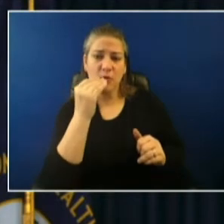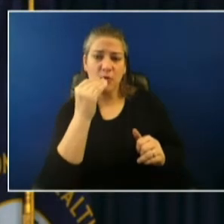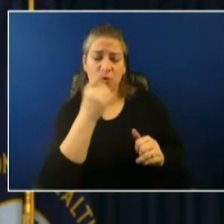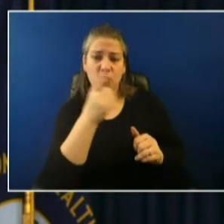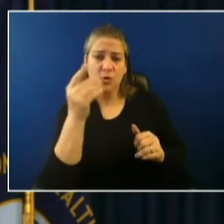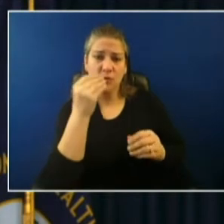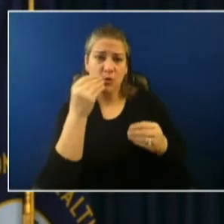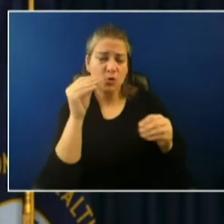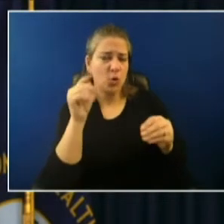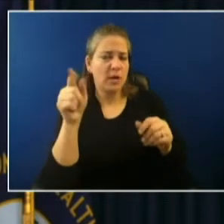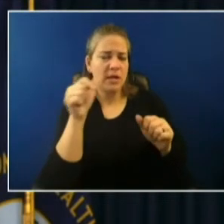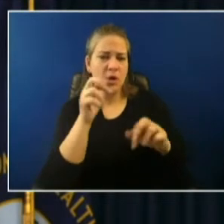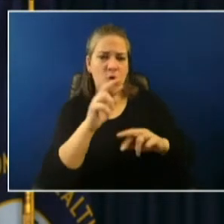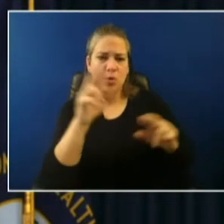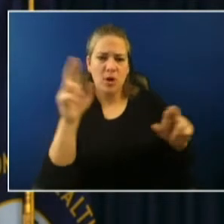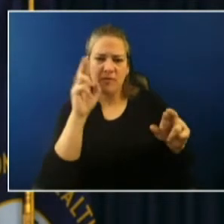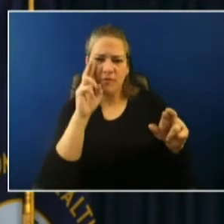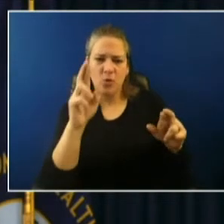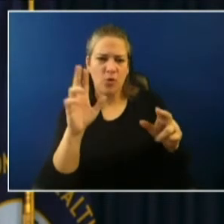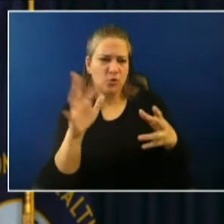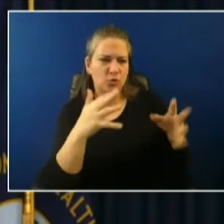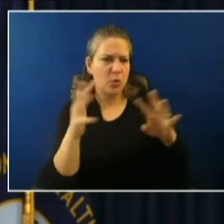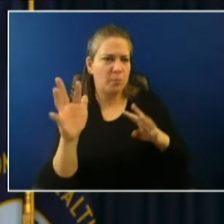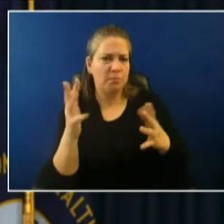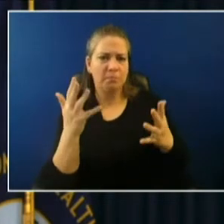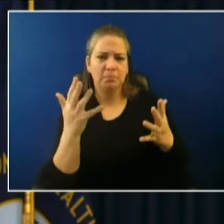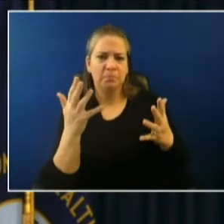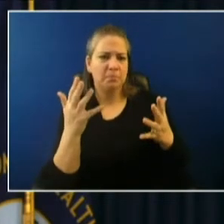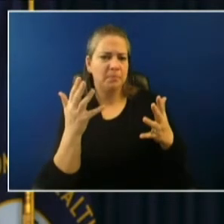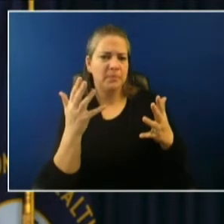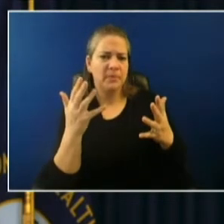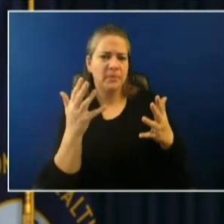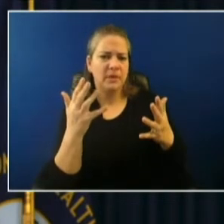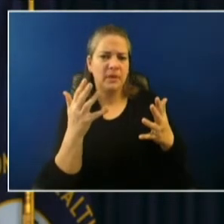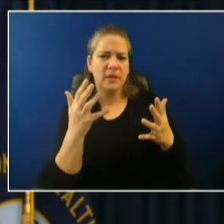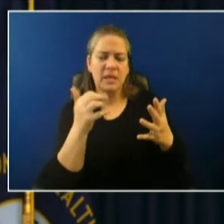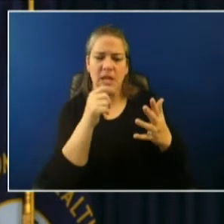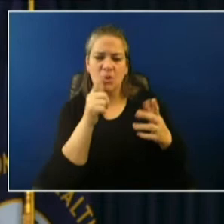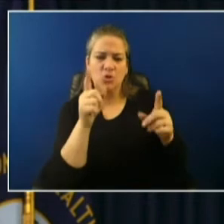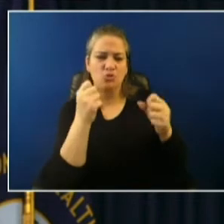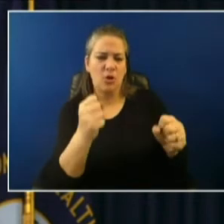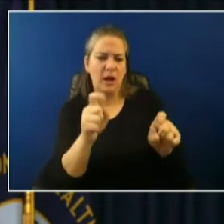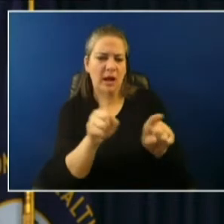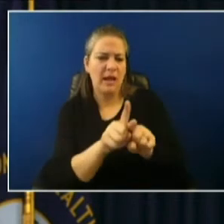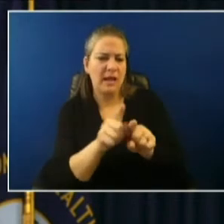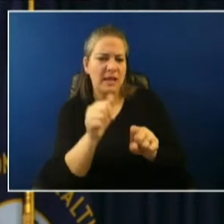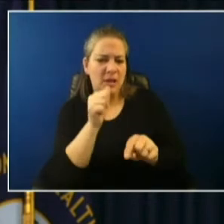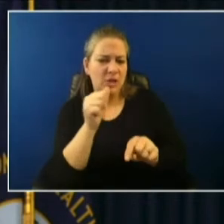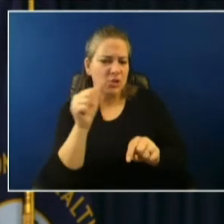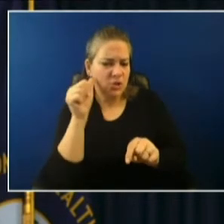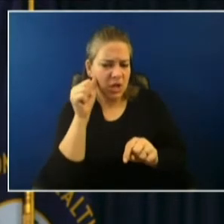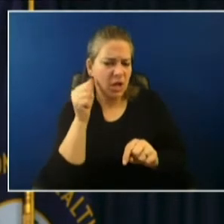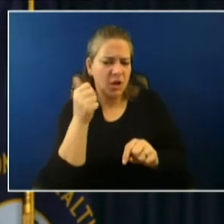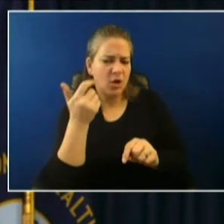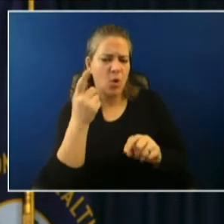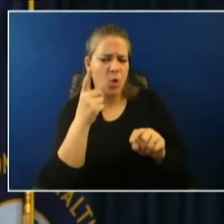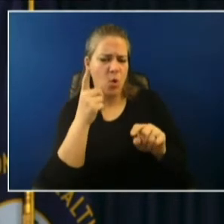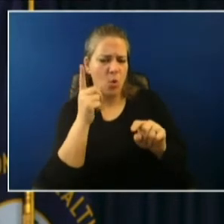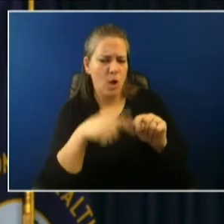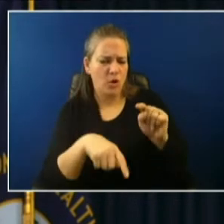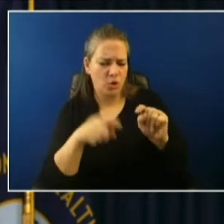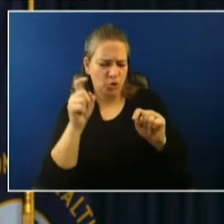shared today, that the forecast is not quite as strong as it was yesterday, what should folks really be preparing for, and when can we quote-unquote